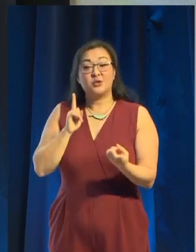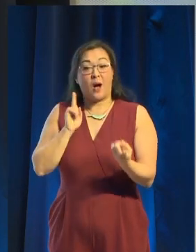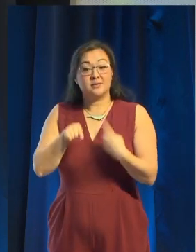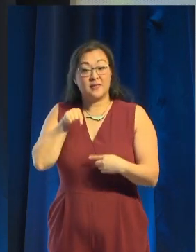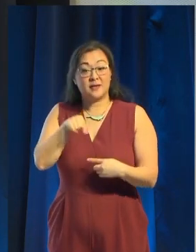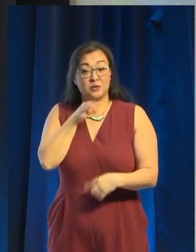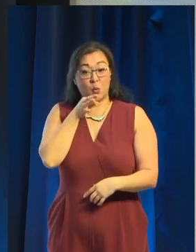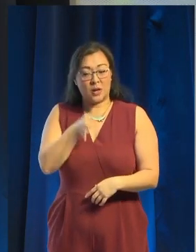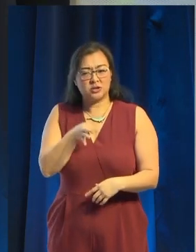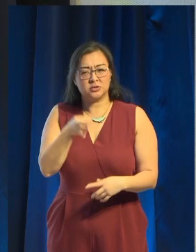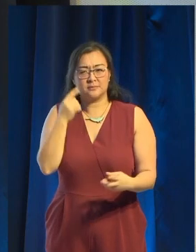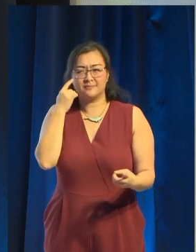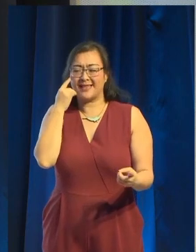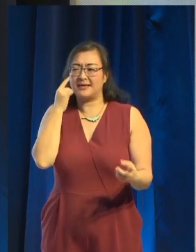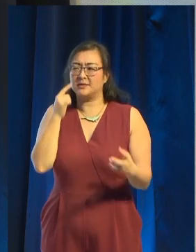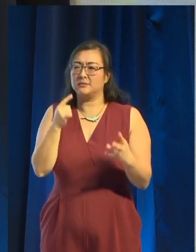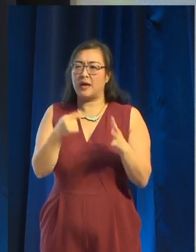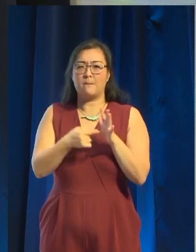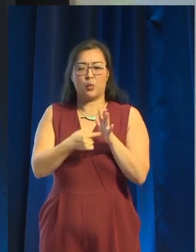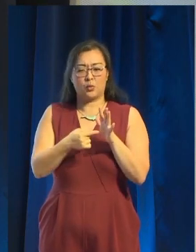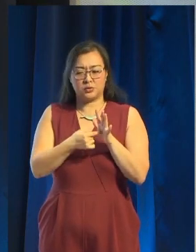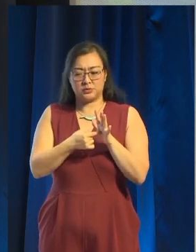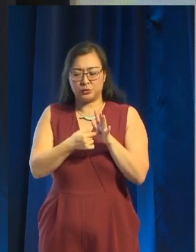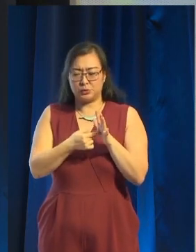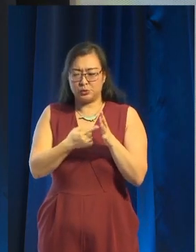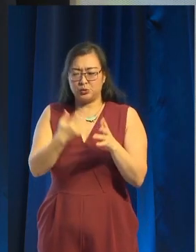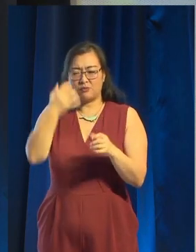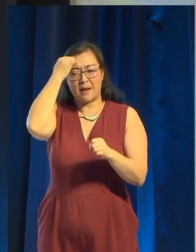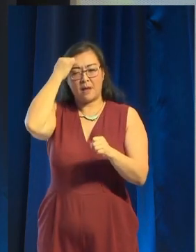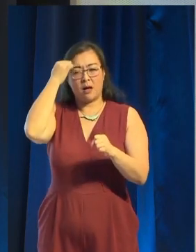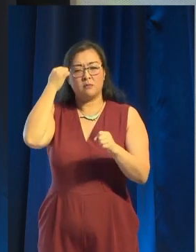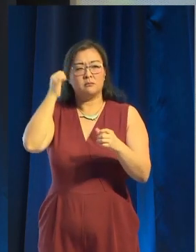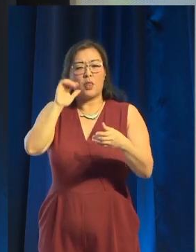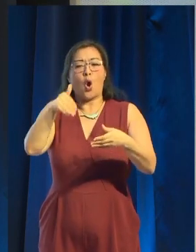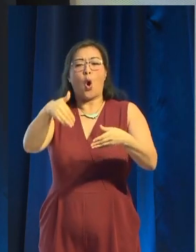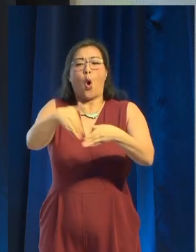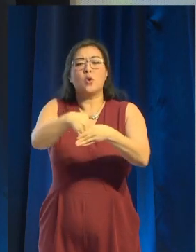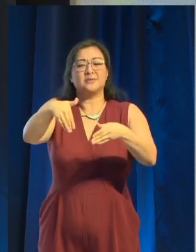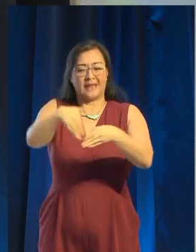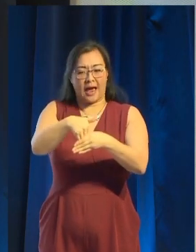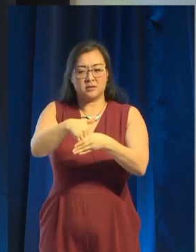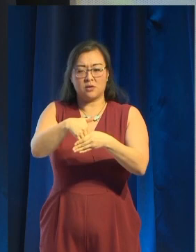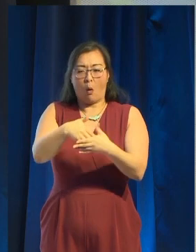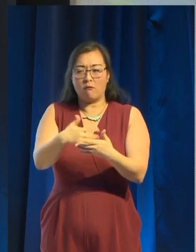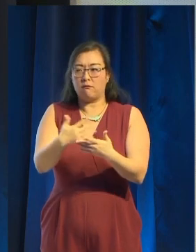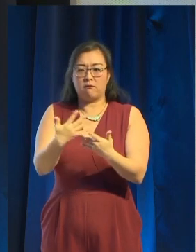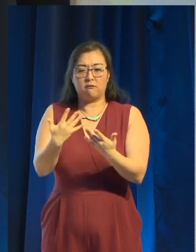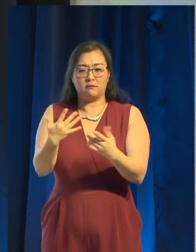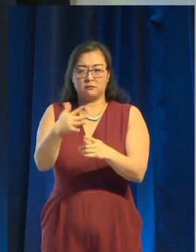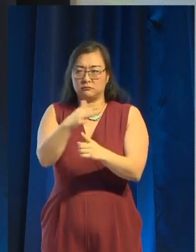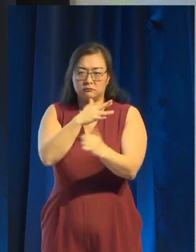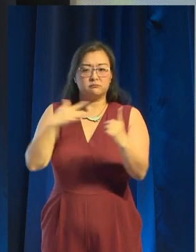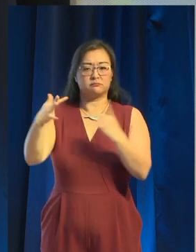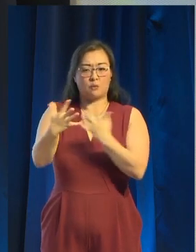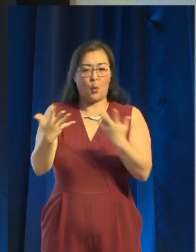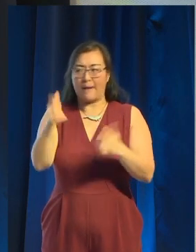it's important to take into account the context in which video games are played. So I'll give you a bit of information on